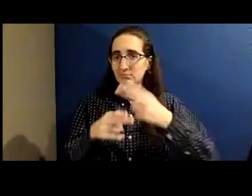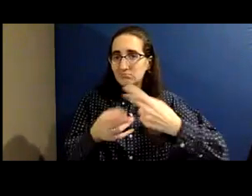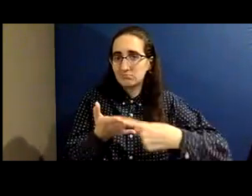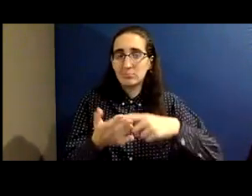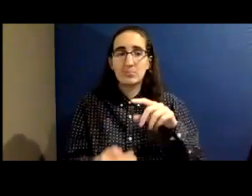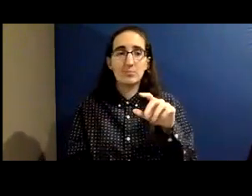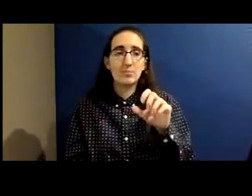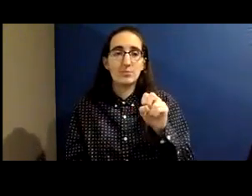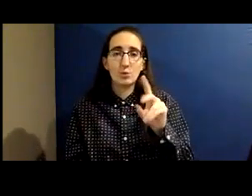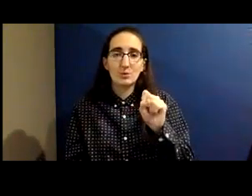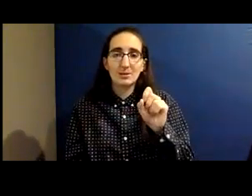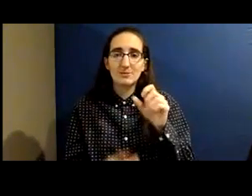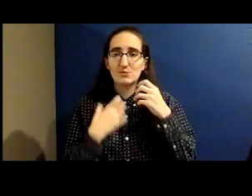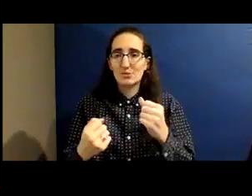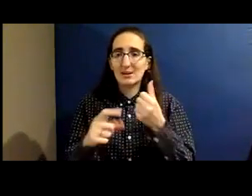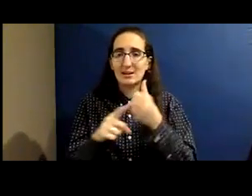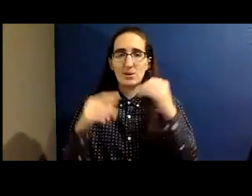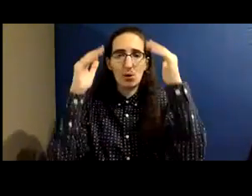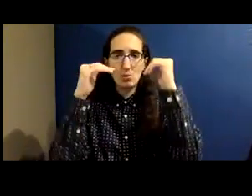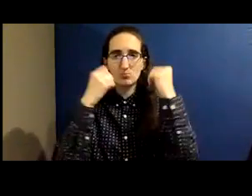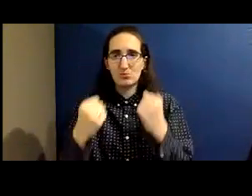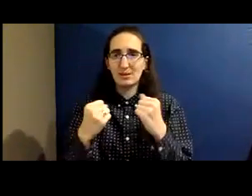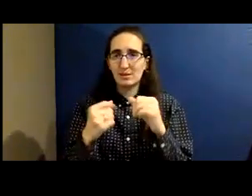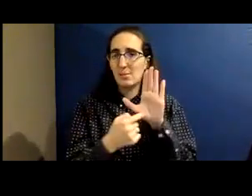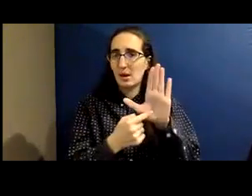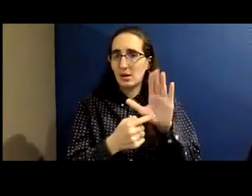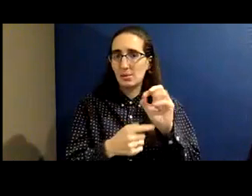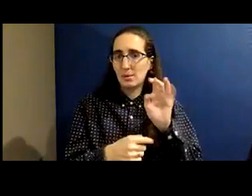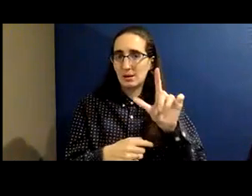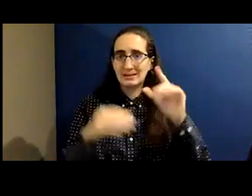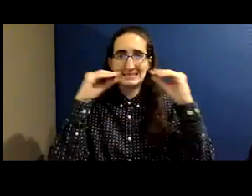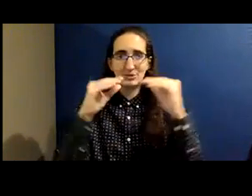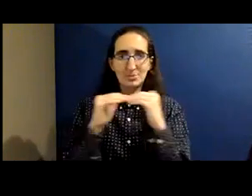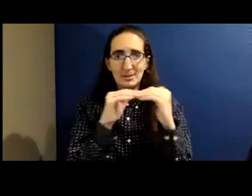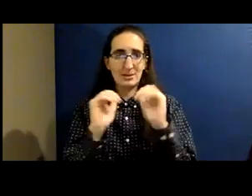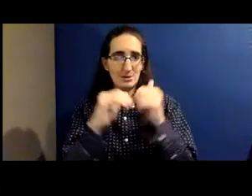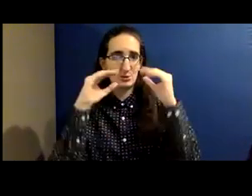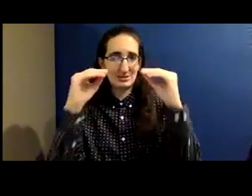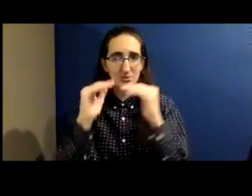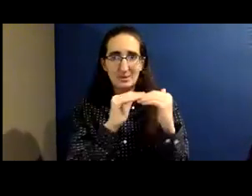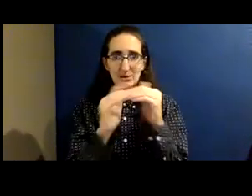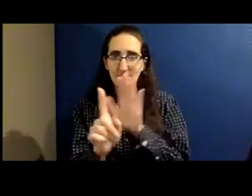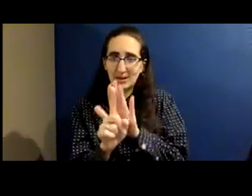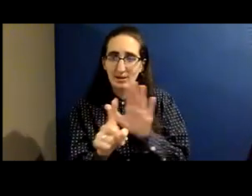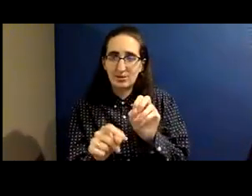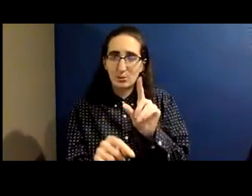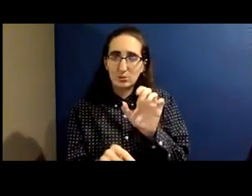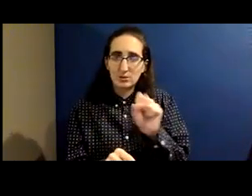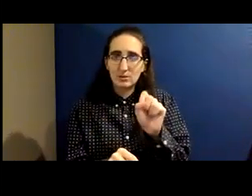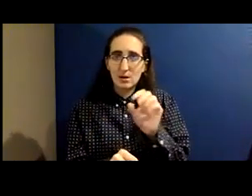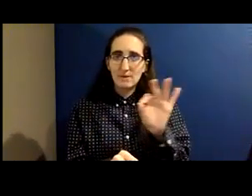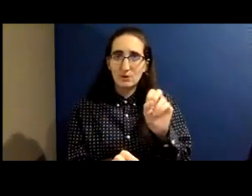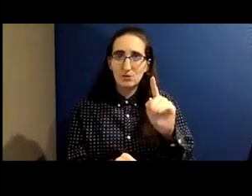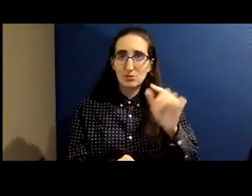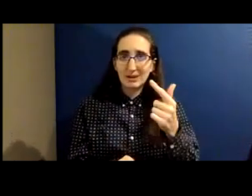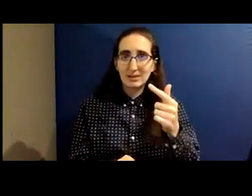strength is a hope strength model that teaches peers how to teach peers their sources of strength. So sources of strength might